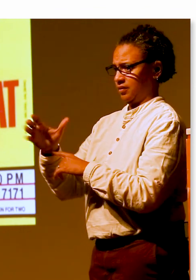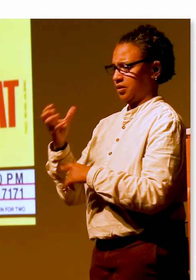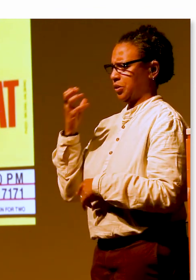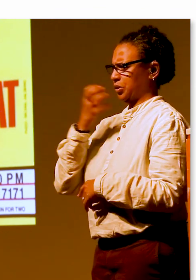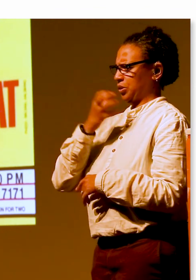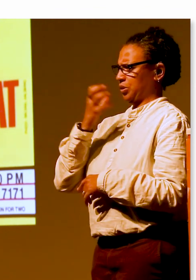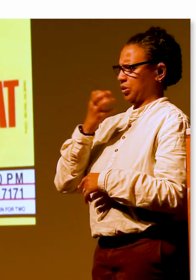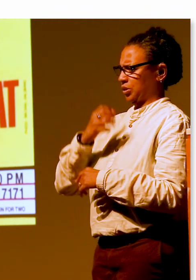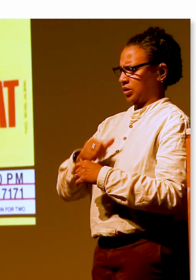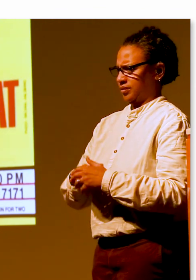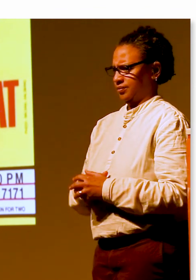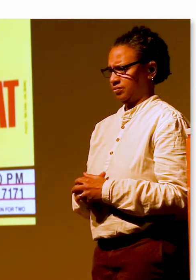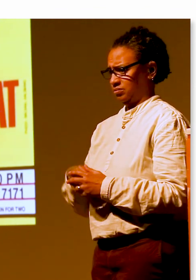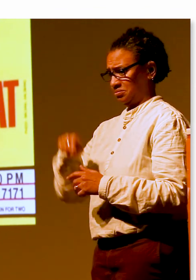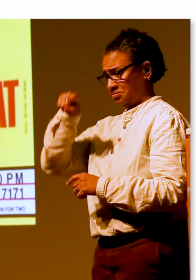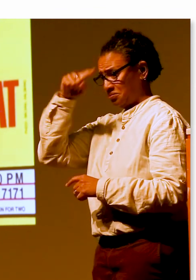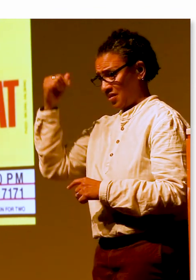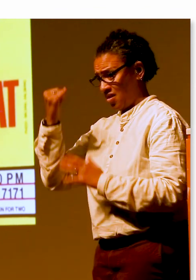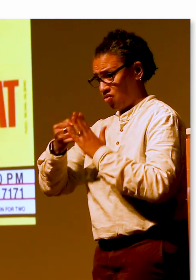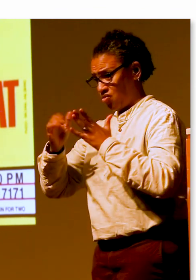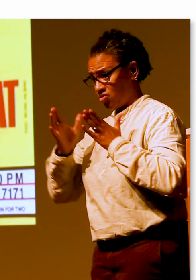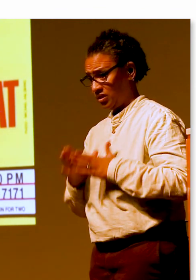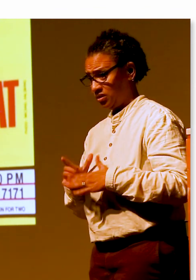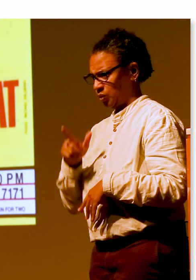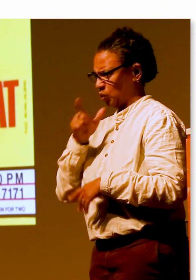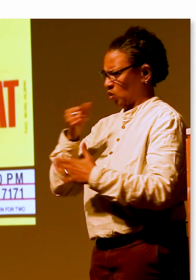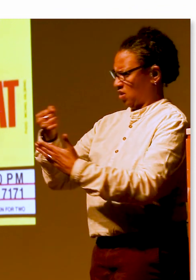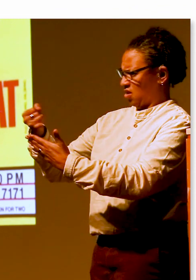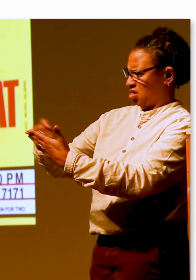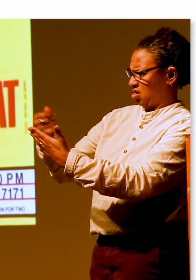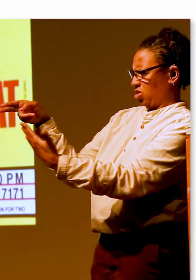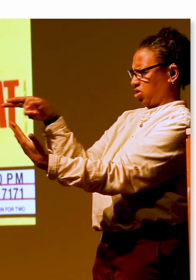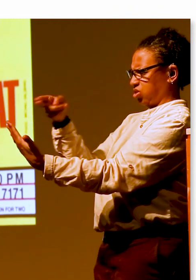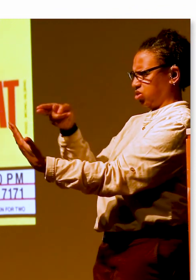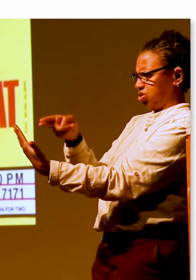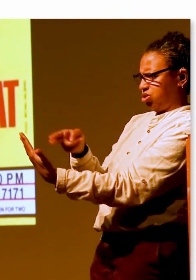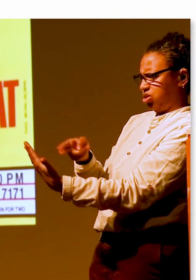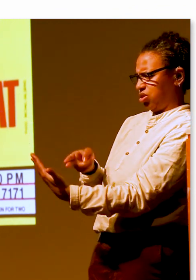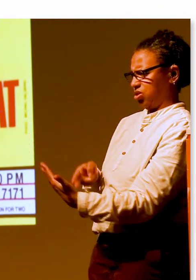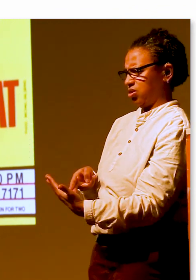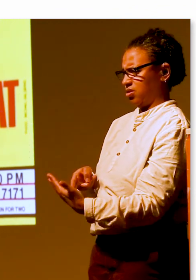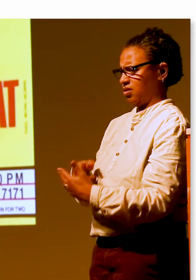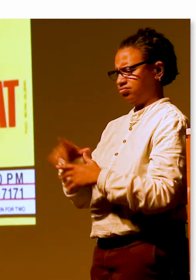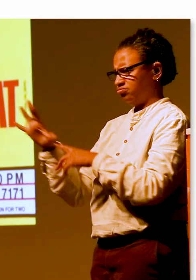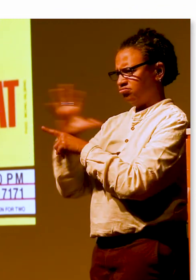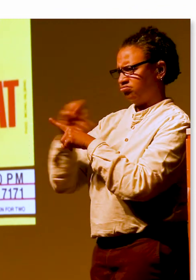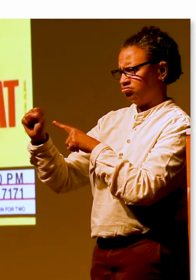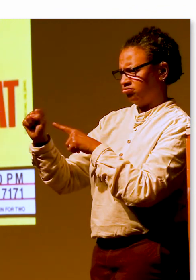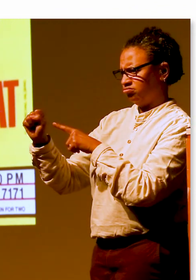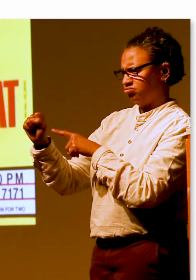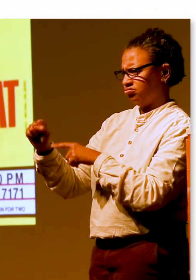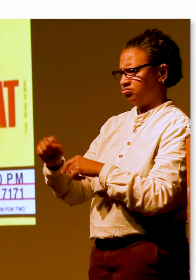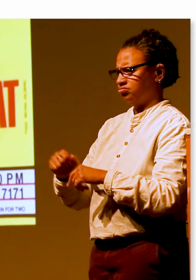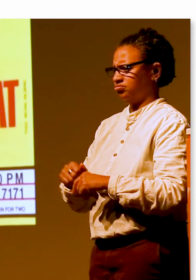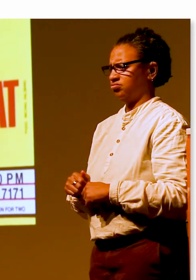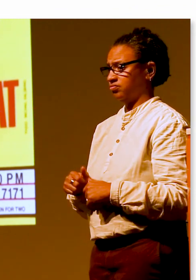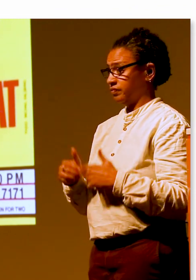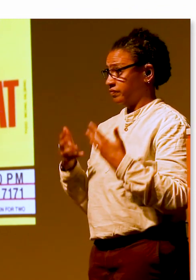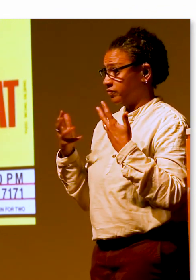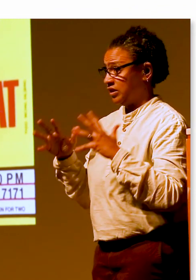Black artist who has made these incredible paintings, who has who had made these incredible paintings and had reached